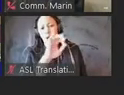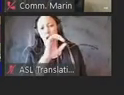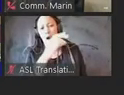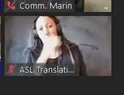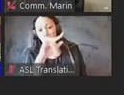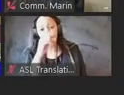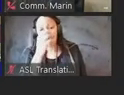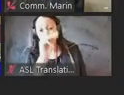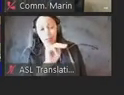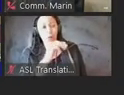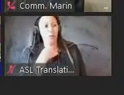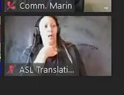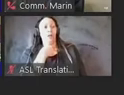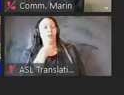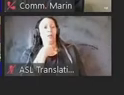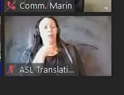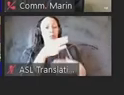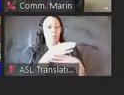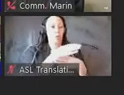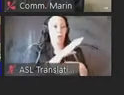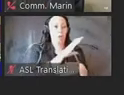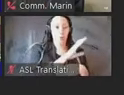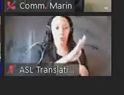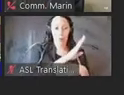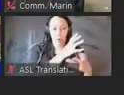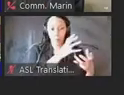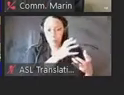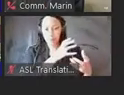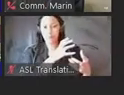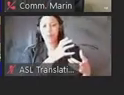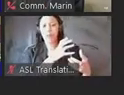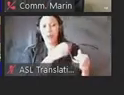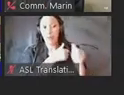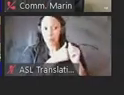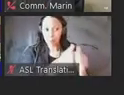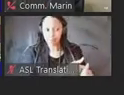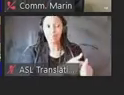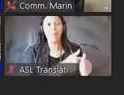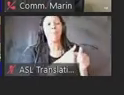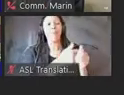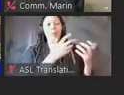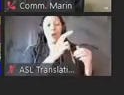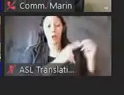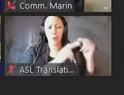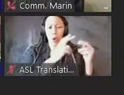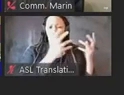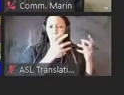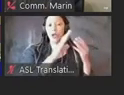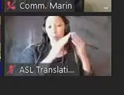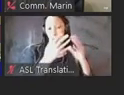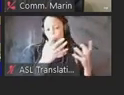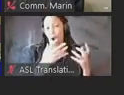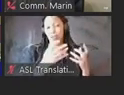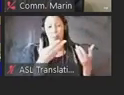We're stuck between the community board's desires that we desire to abide by. We want to build what the community wants. We